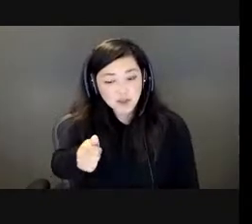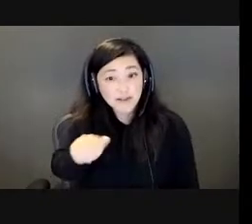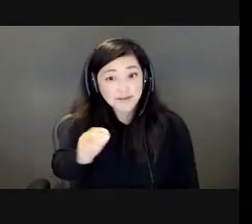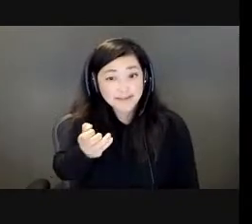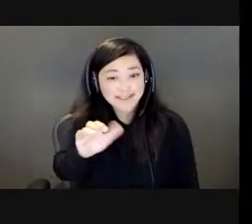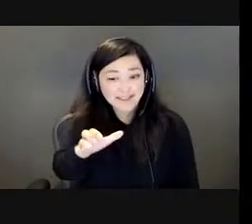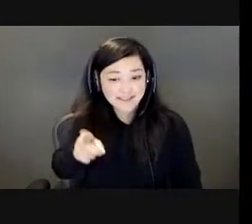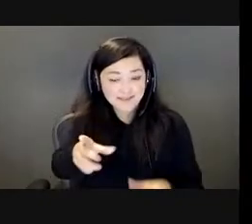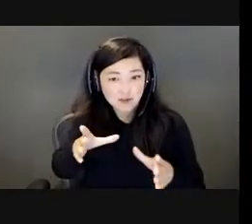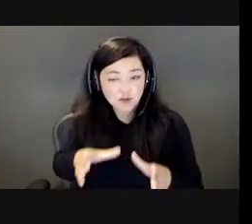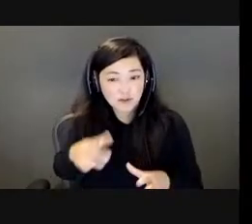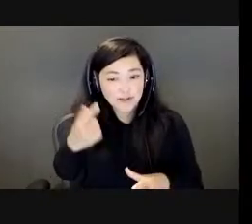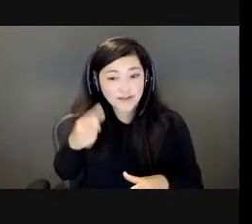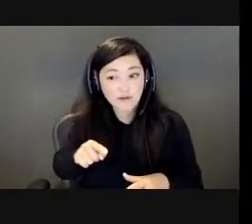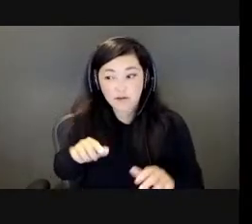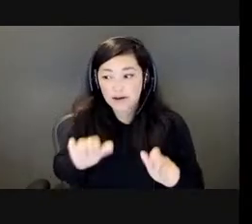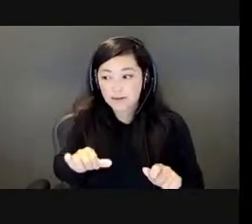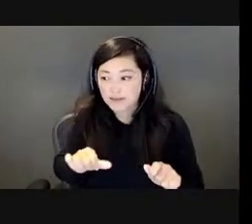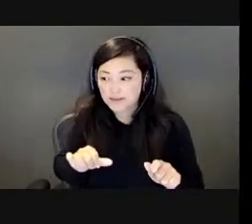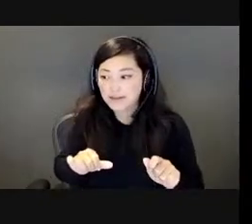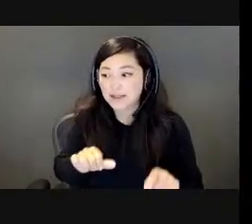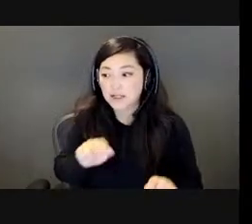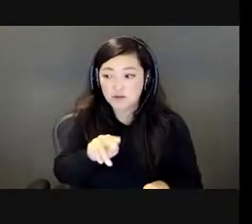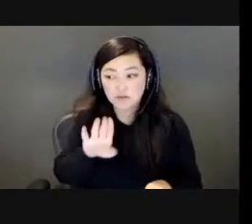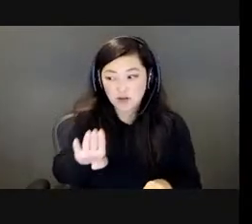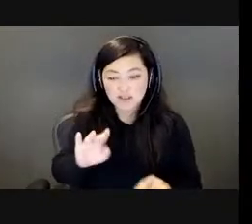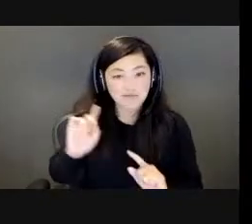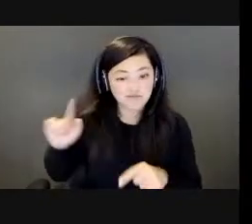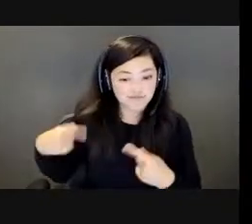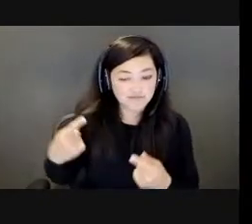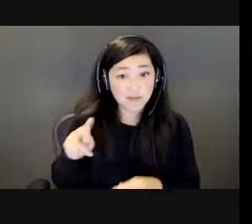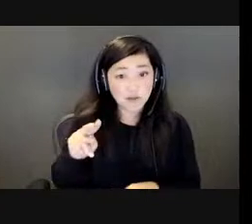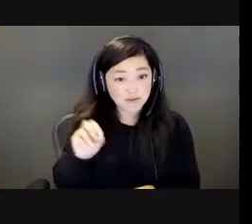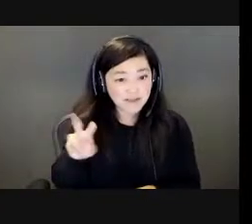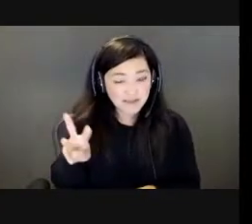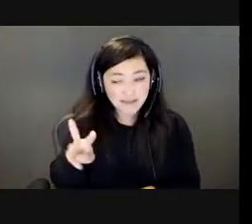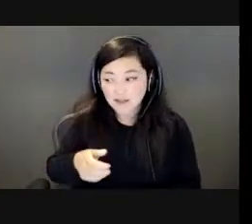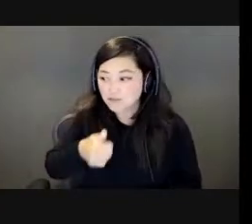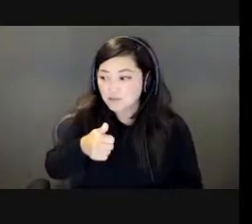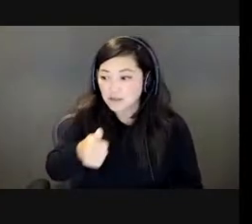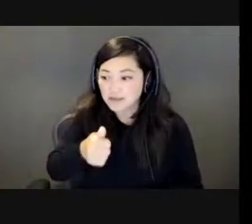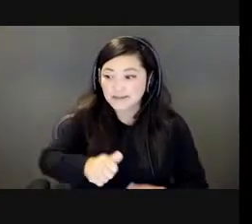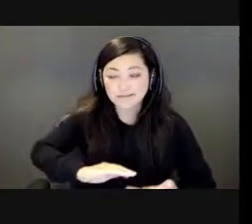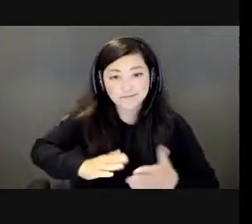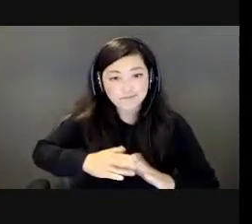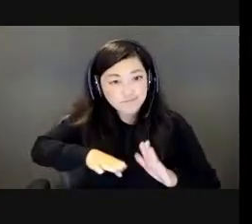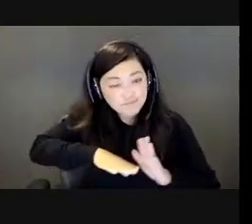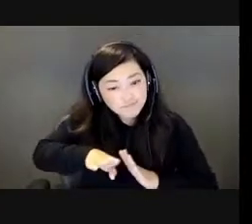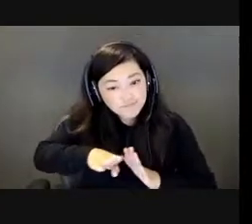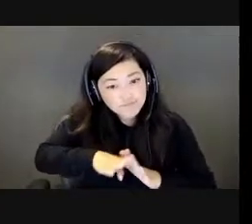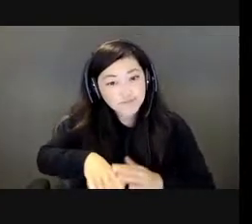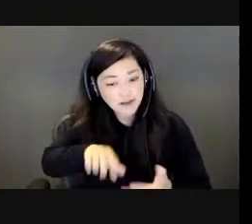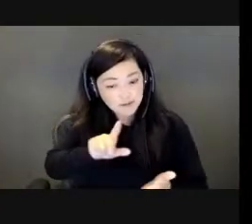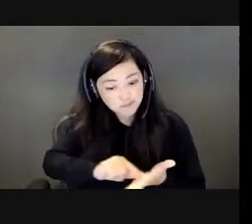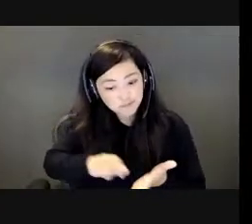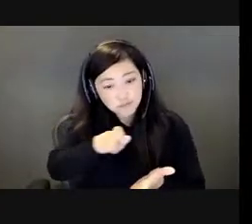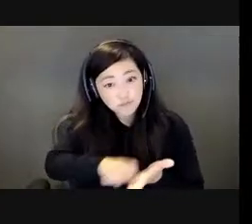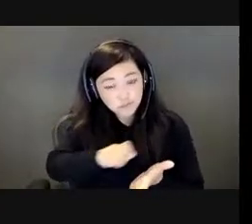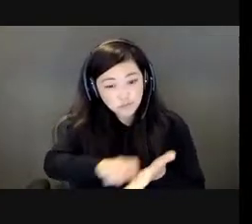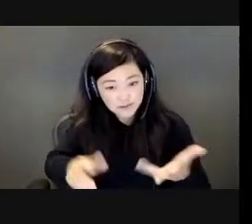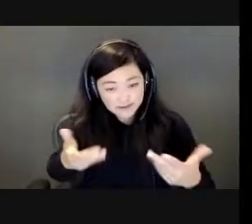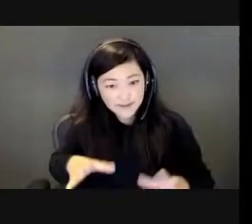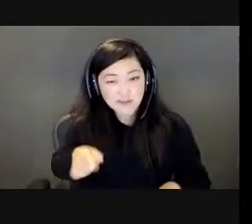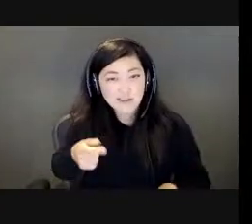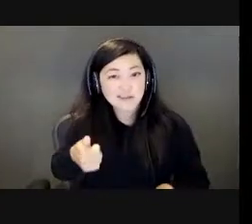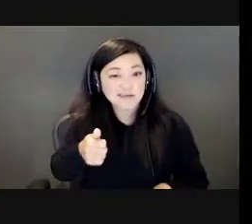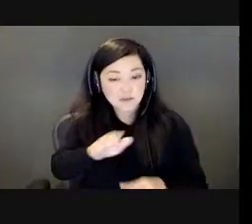director since 2006. Haley is a community builder, a published author, as well as a dedicated advocate for persons living